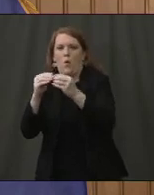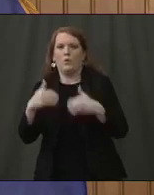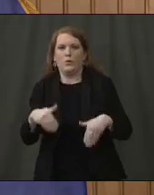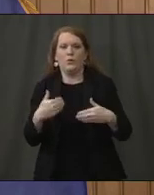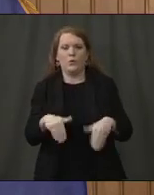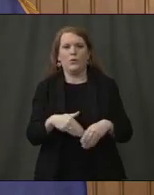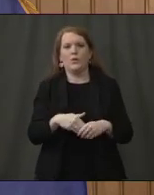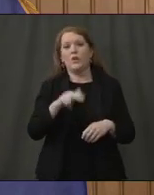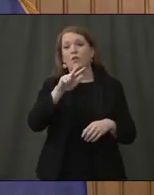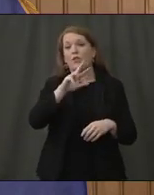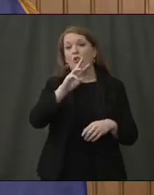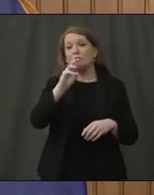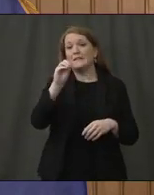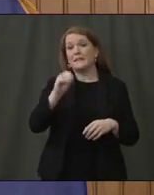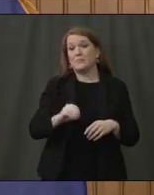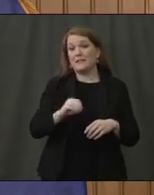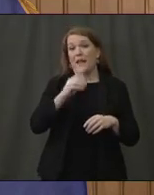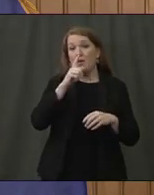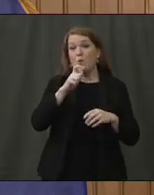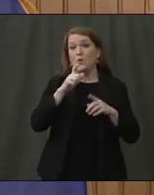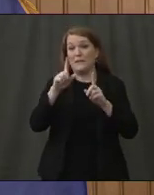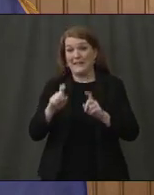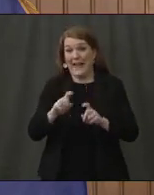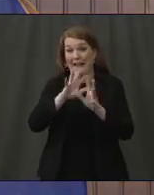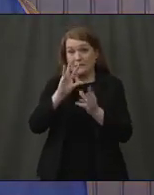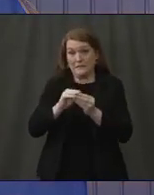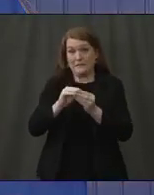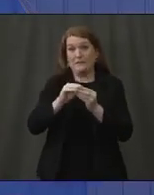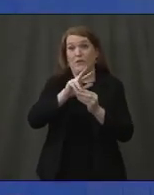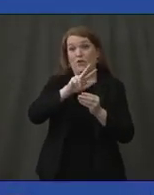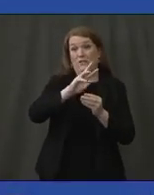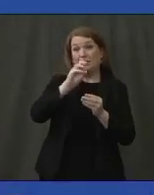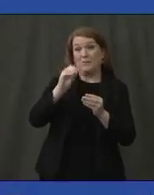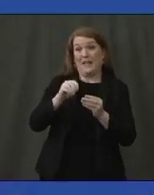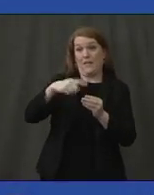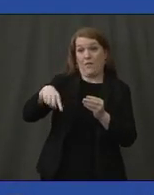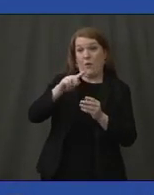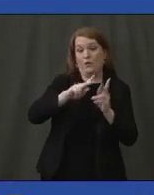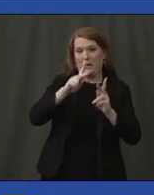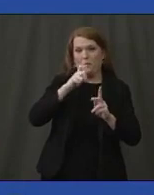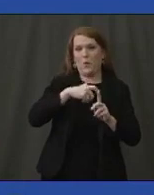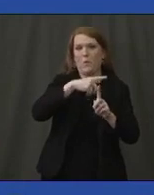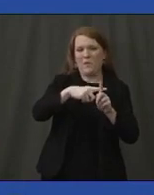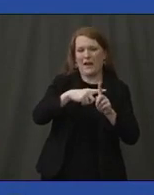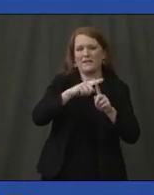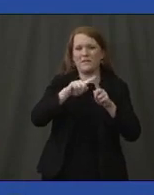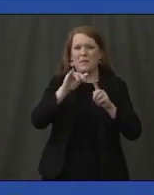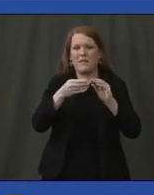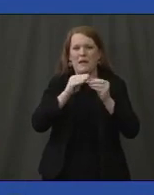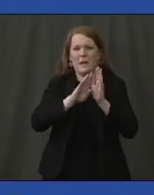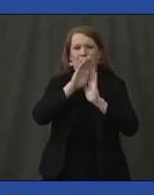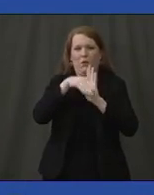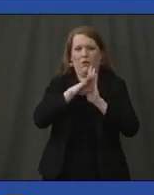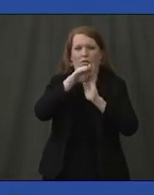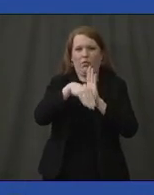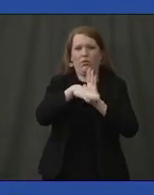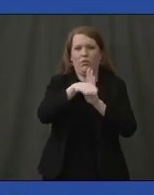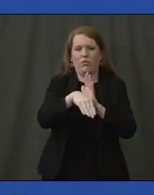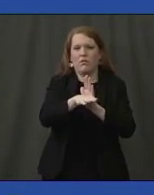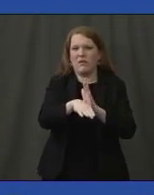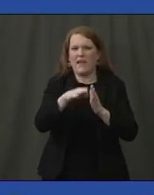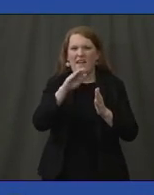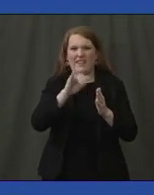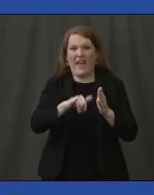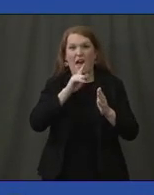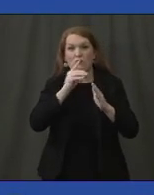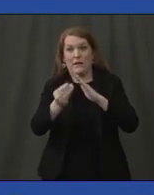testing positive is slightly higher, but that's a number that goes up and down, and we'll talk about why that may not be the best indicator of